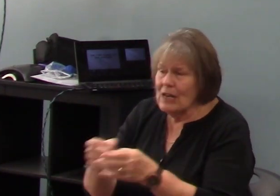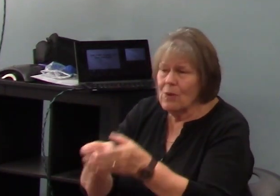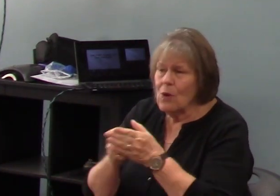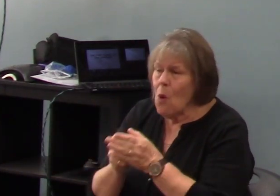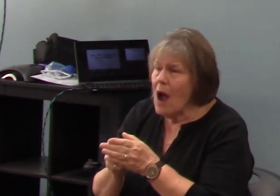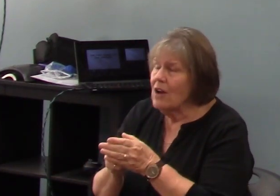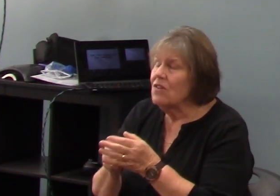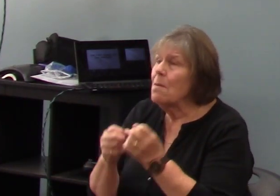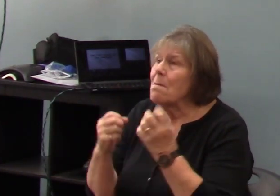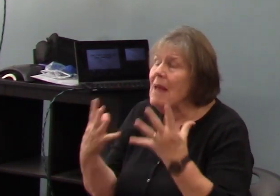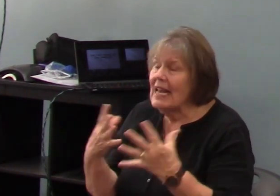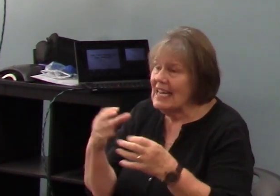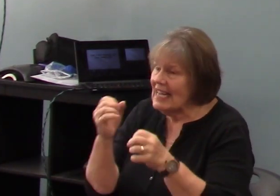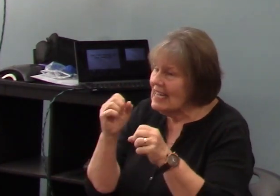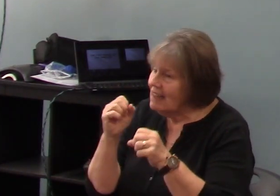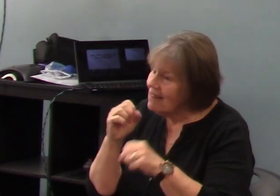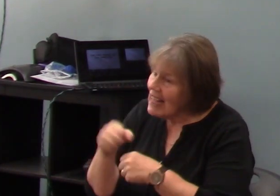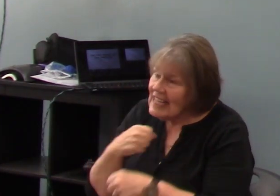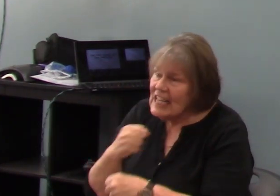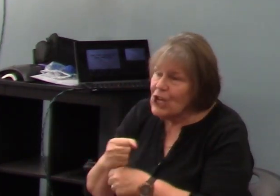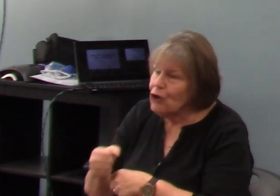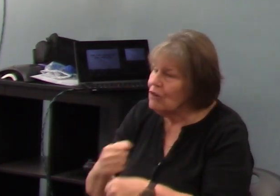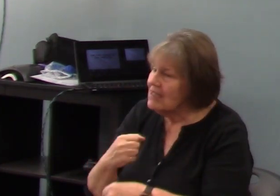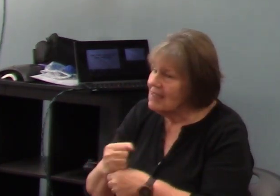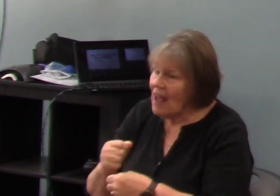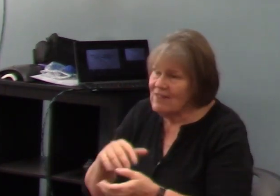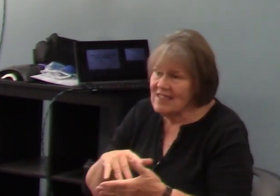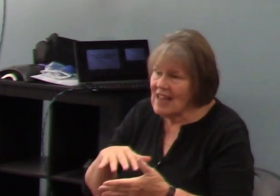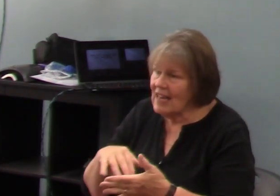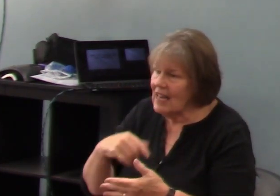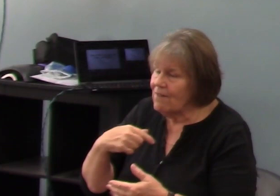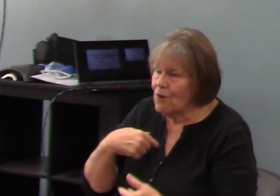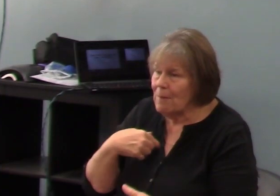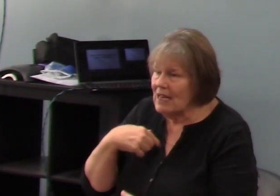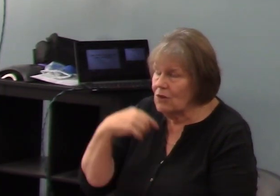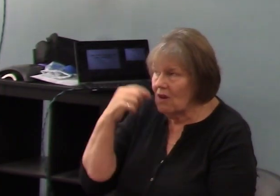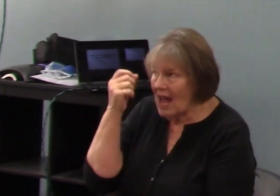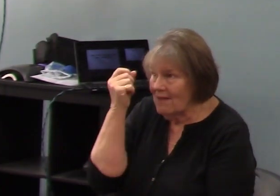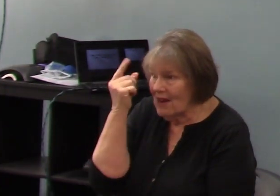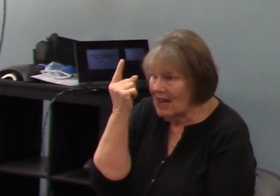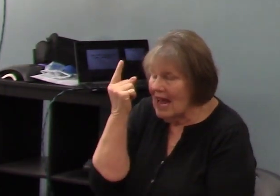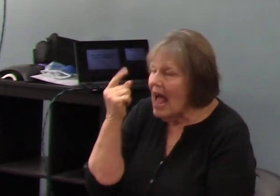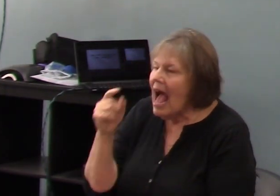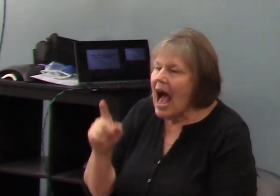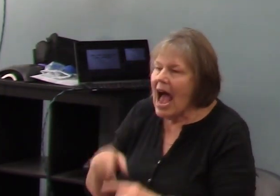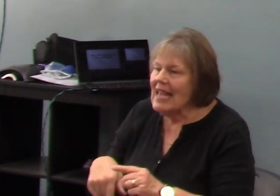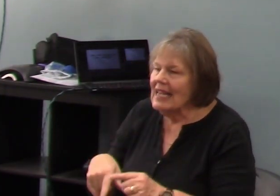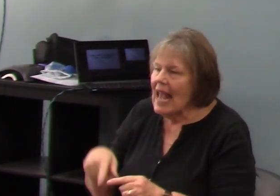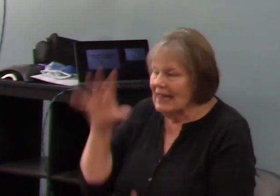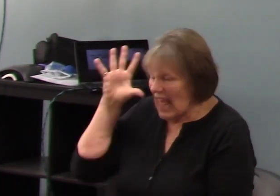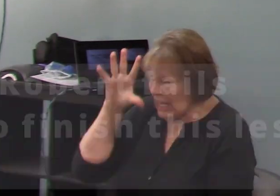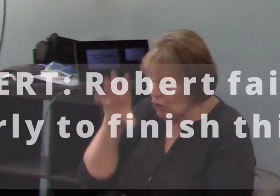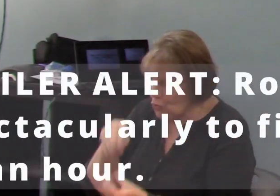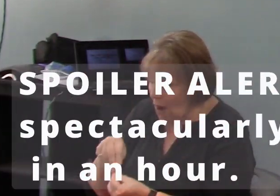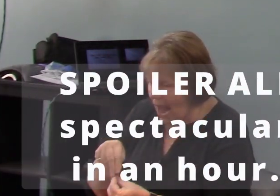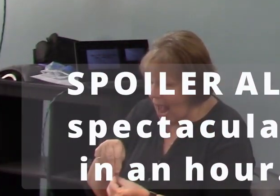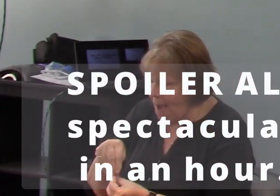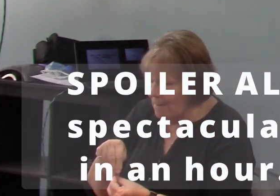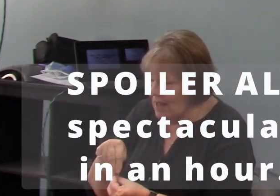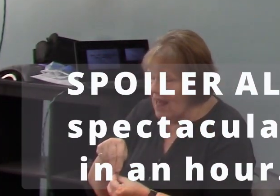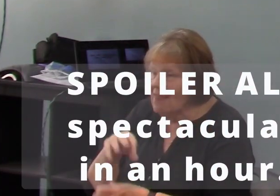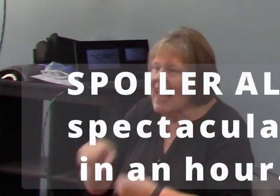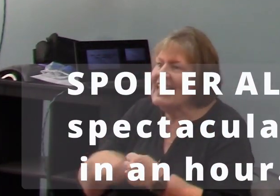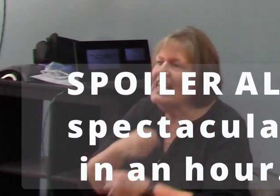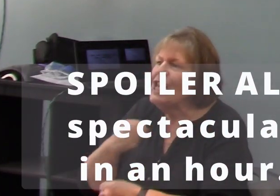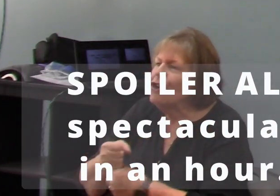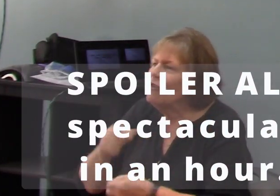of it. So if this is somehow I can't cram years of study into an hour, please don't feel